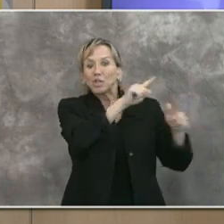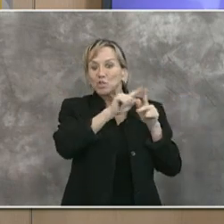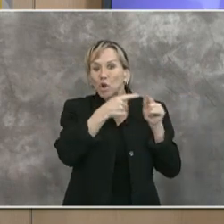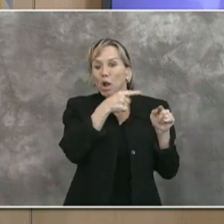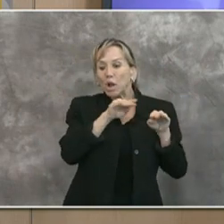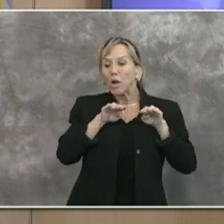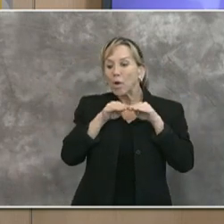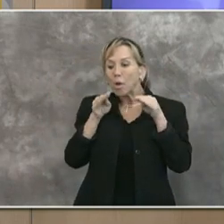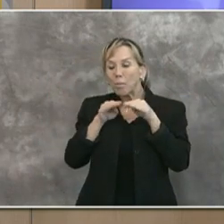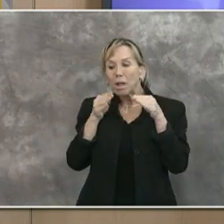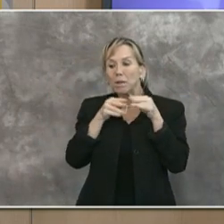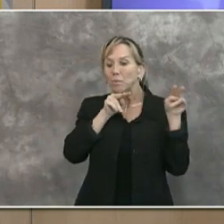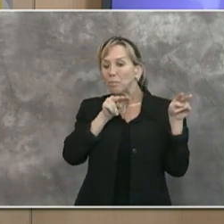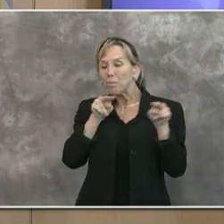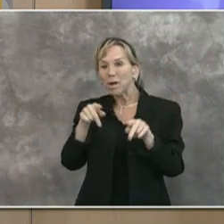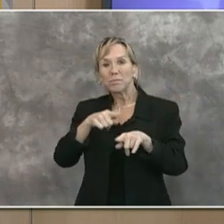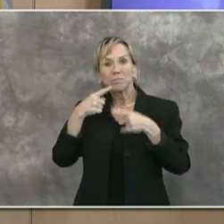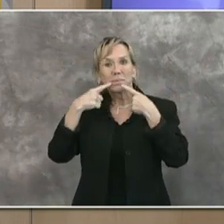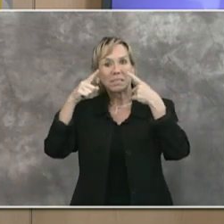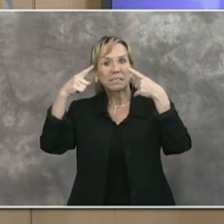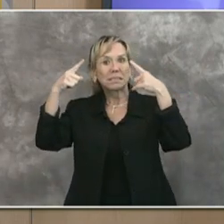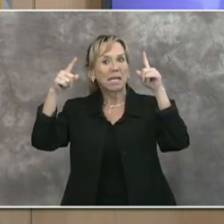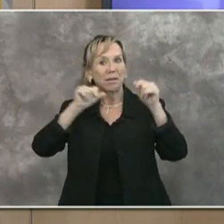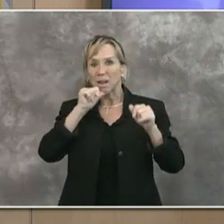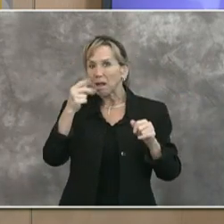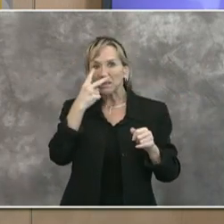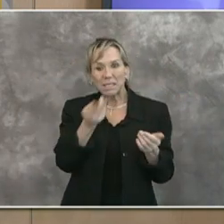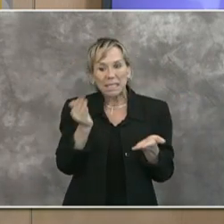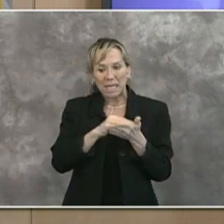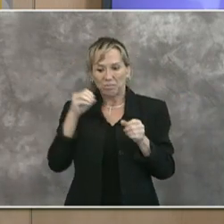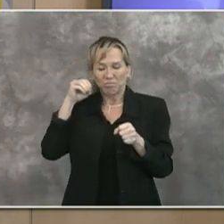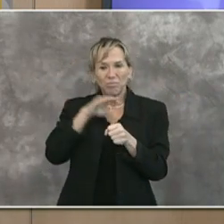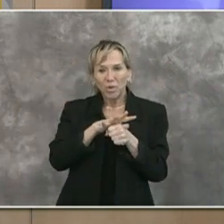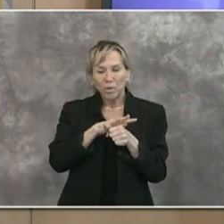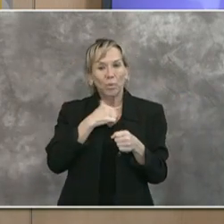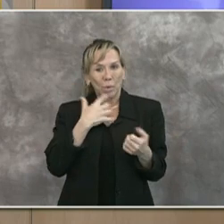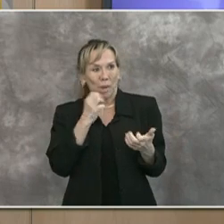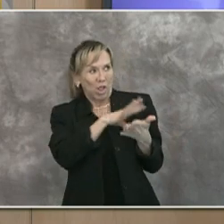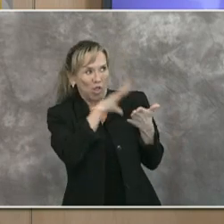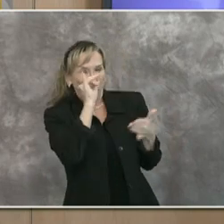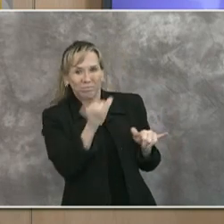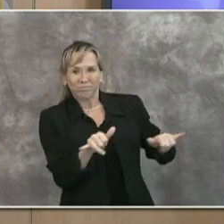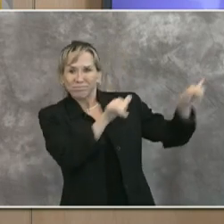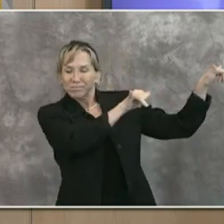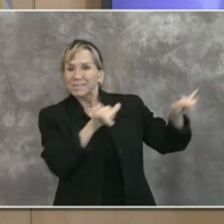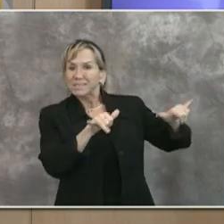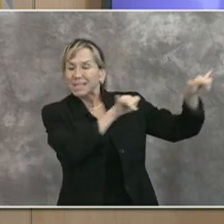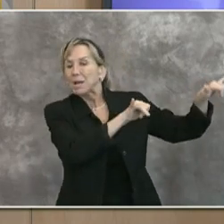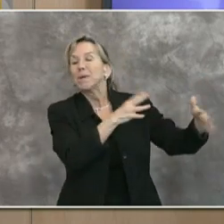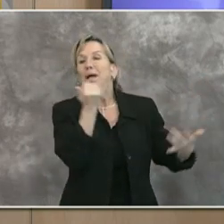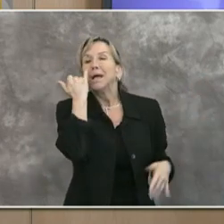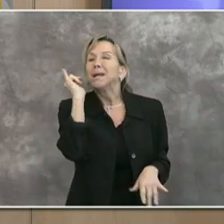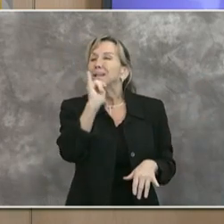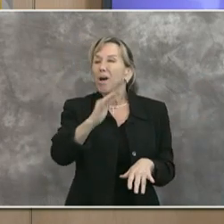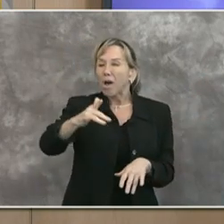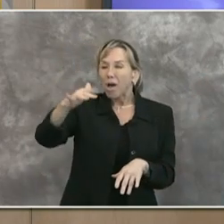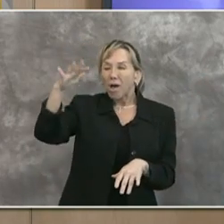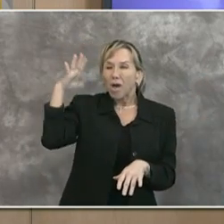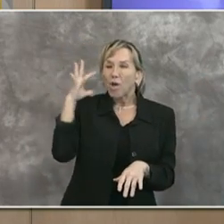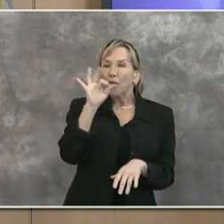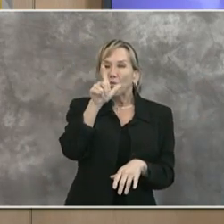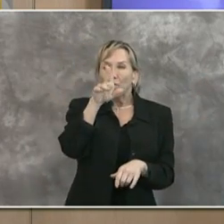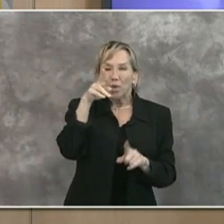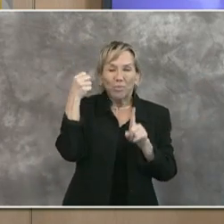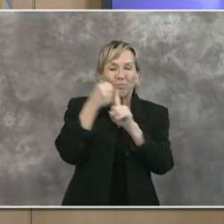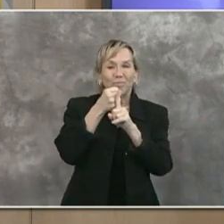had ongoing success and not huge spikes. And we want to learn the lessons, as we talked about multiple entities from 1918 that